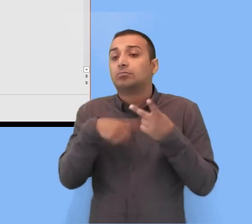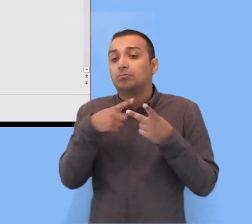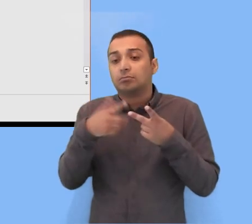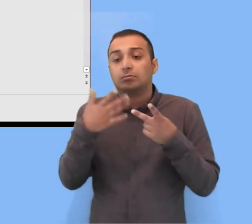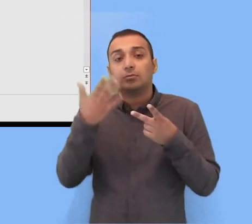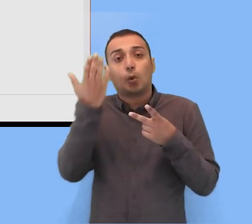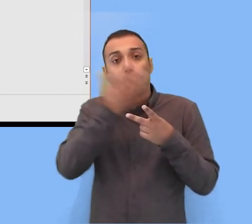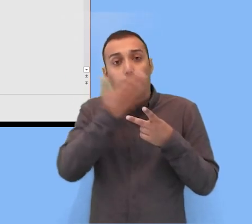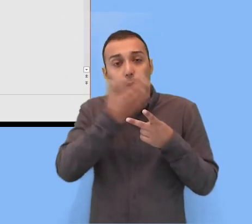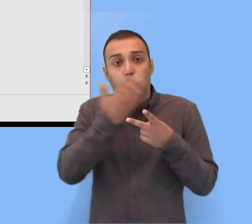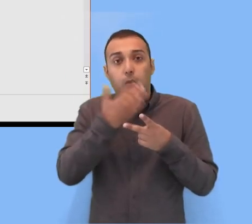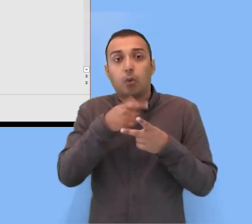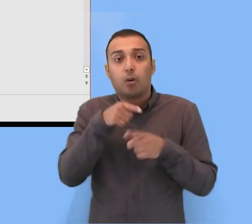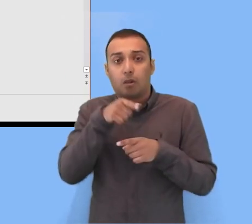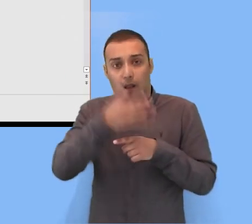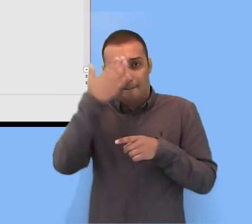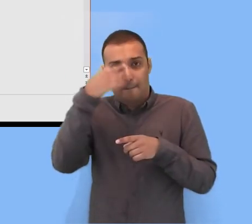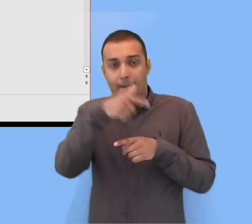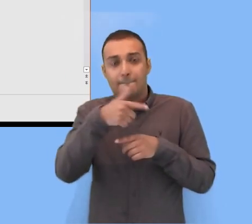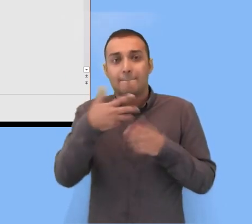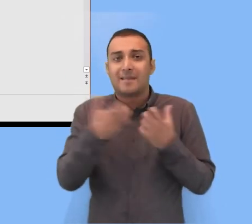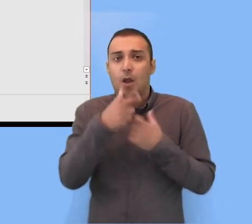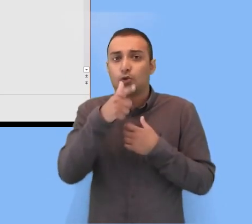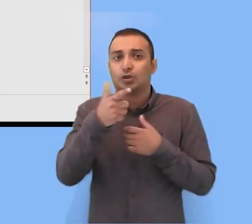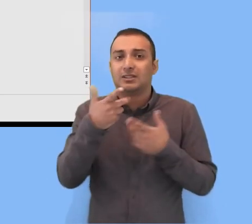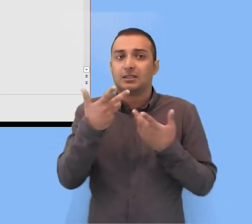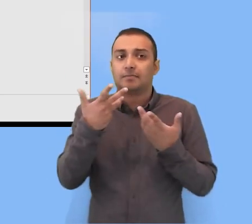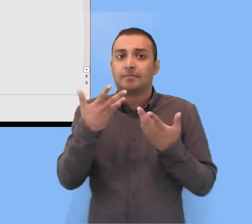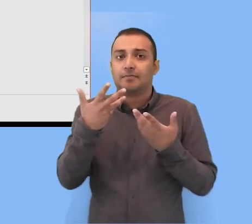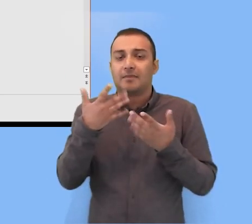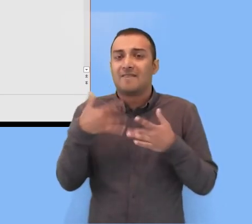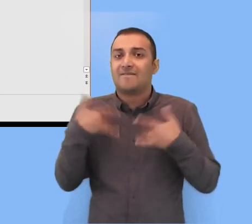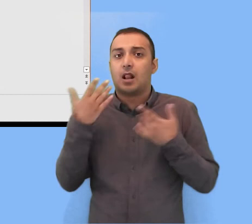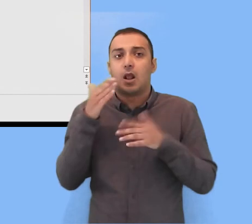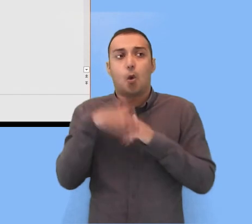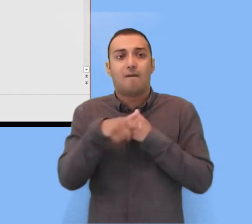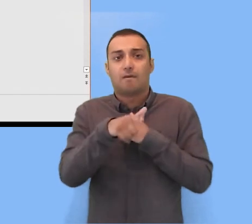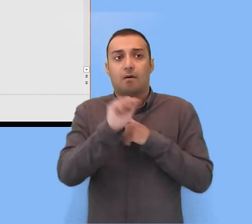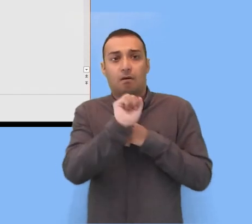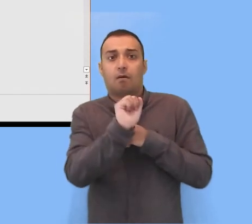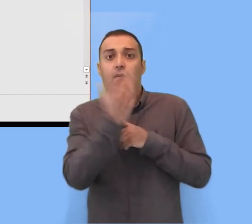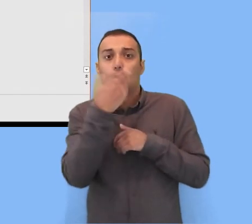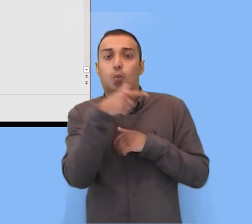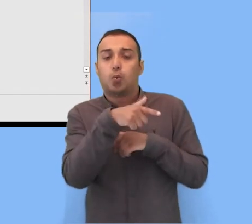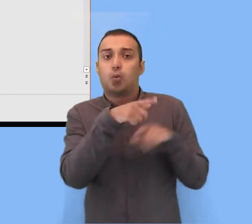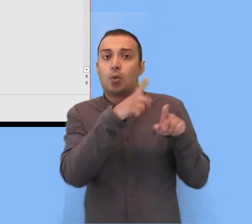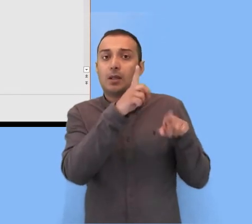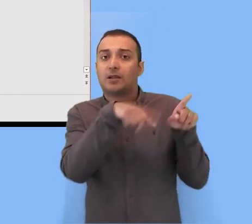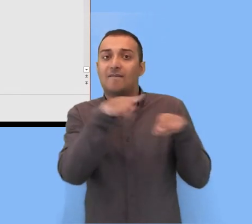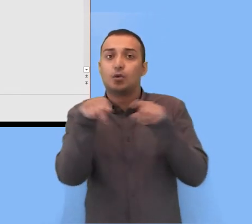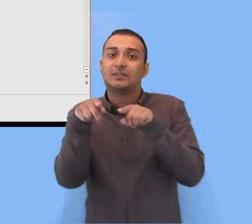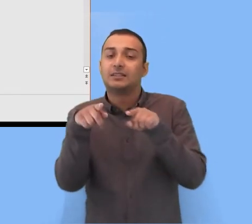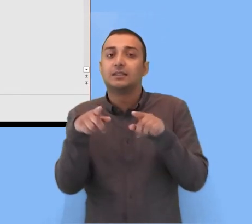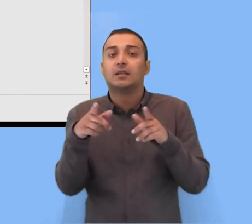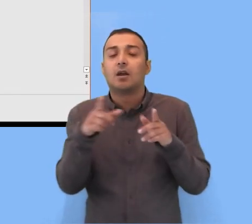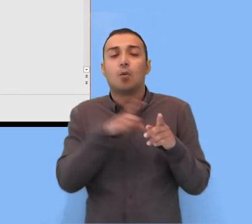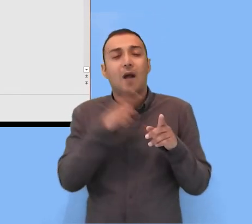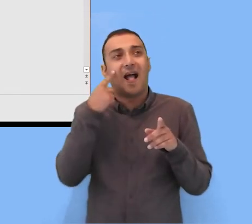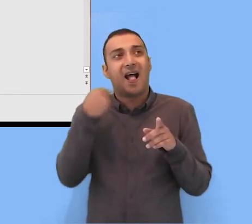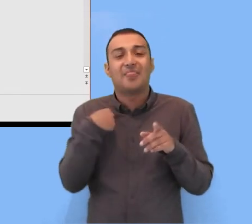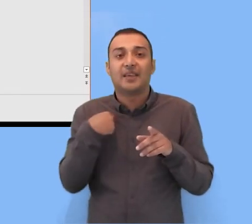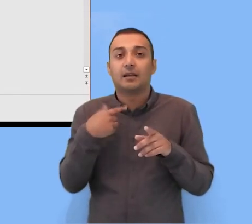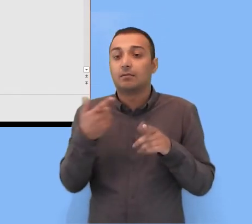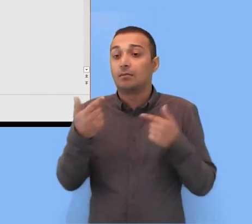this mum experienced in terms of diversity in the school, because I think we often, when we're